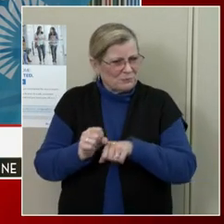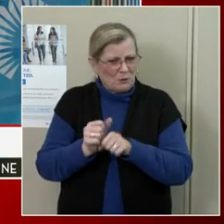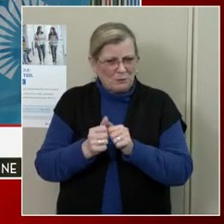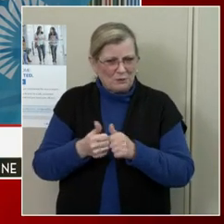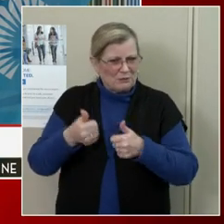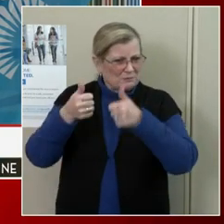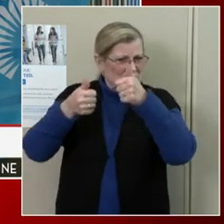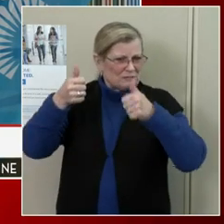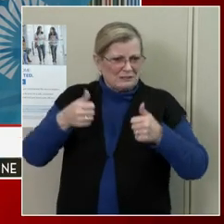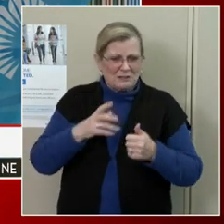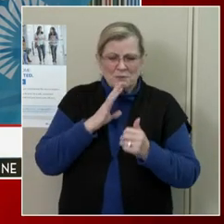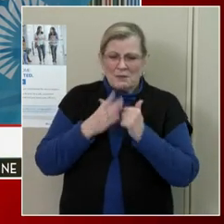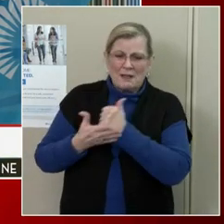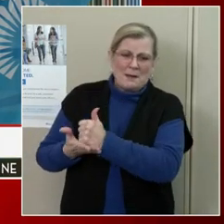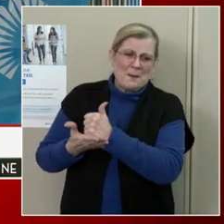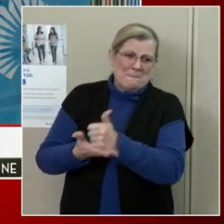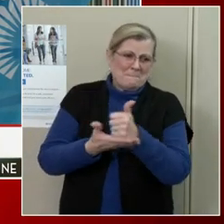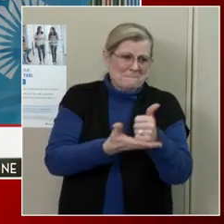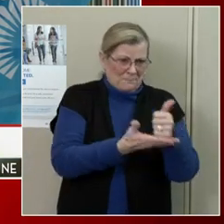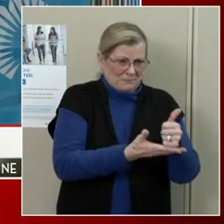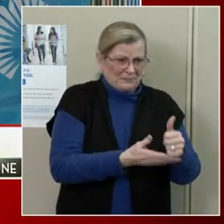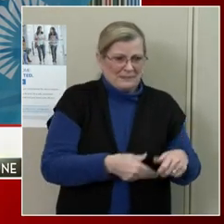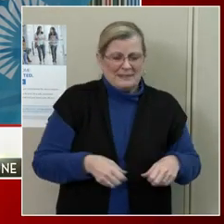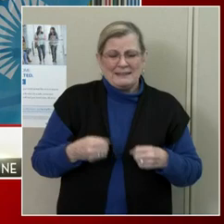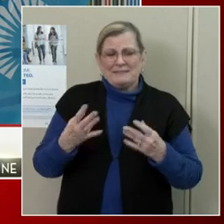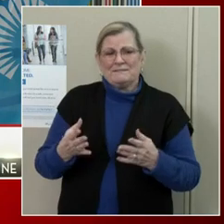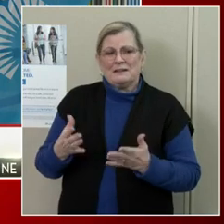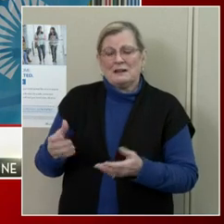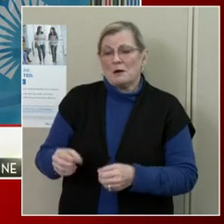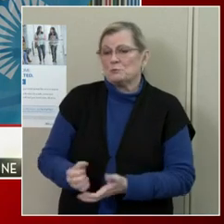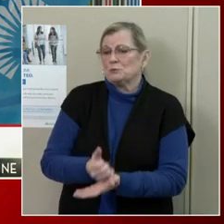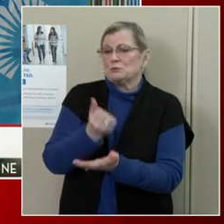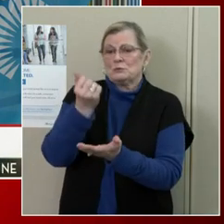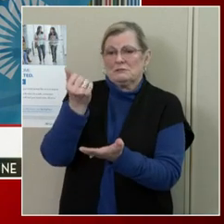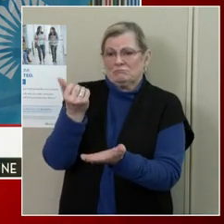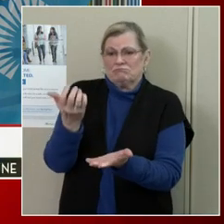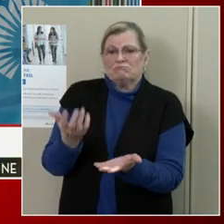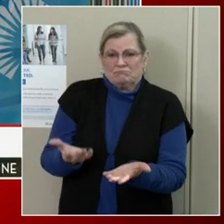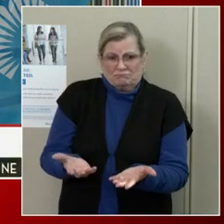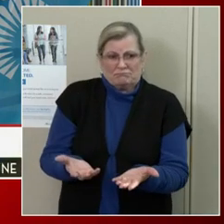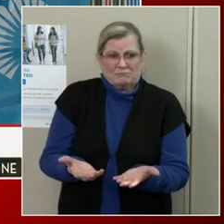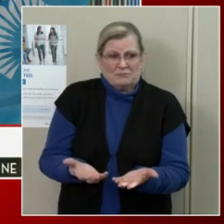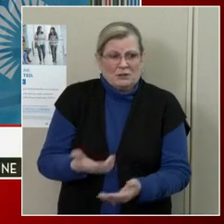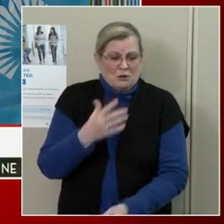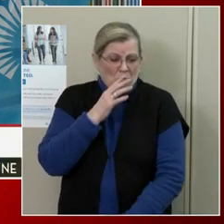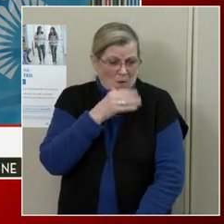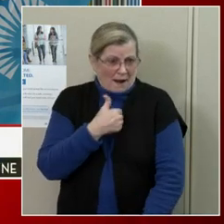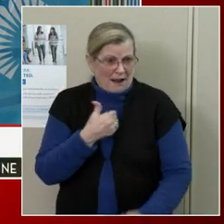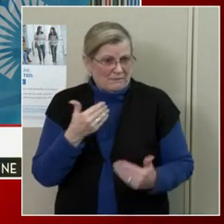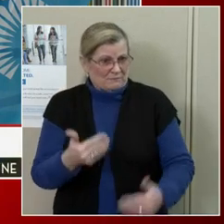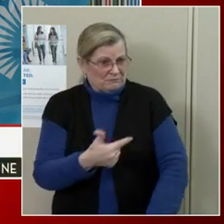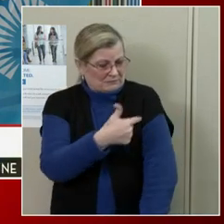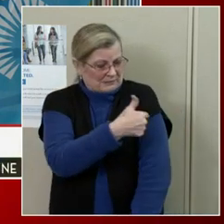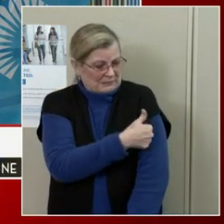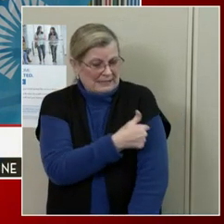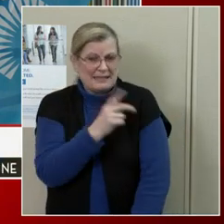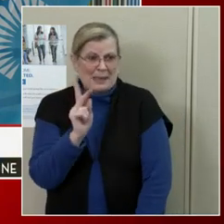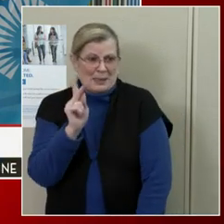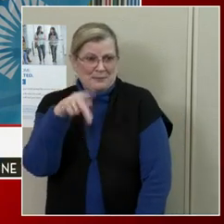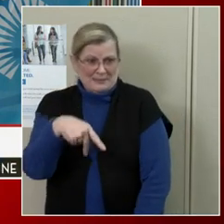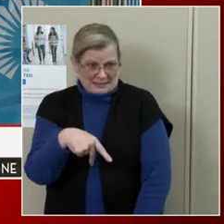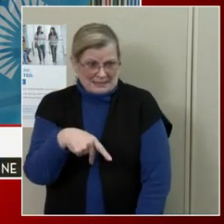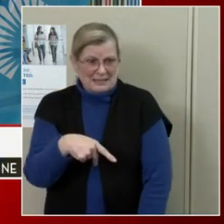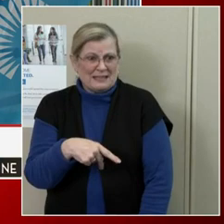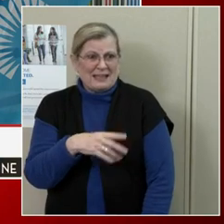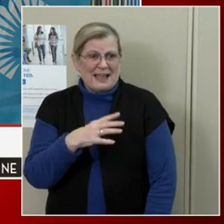opportunity and the honor to vaccinate KP and non-KP healthcare workers and first responders. I